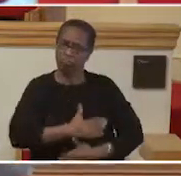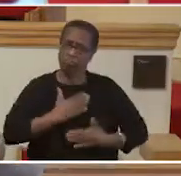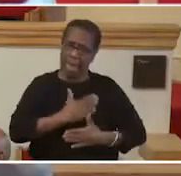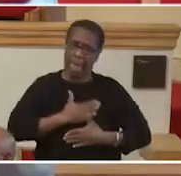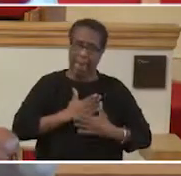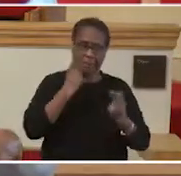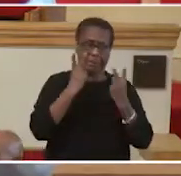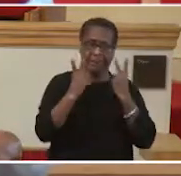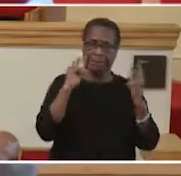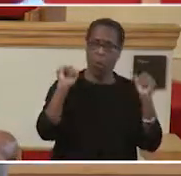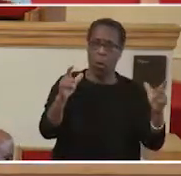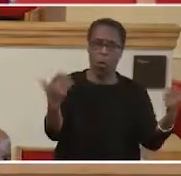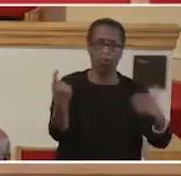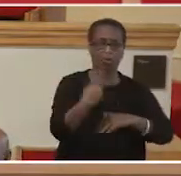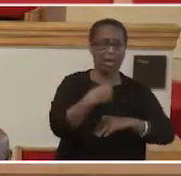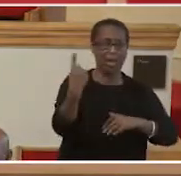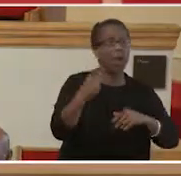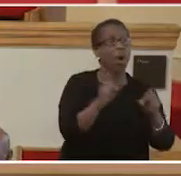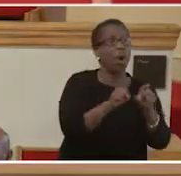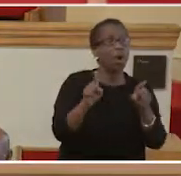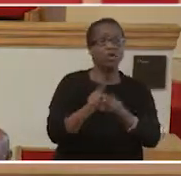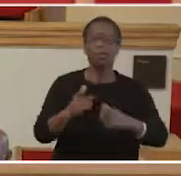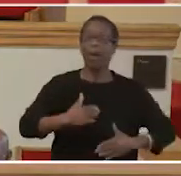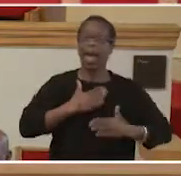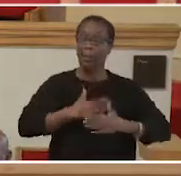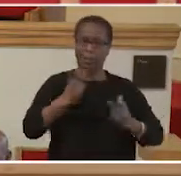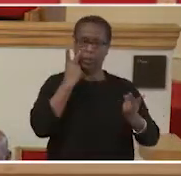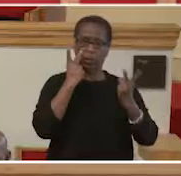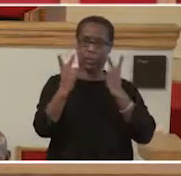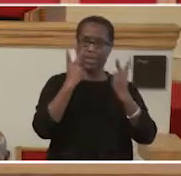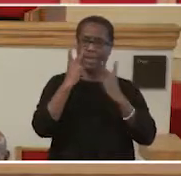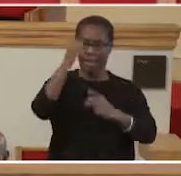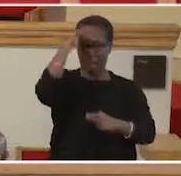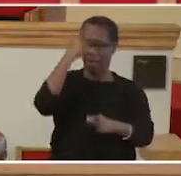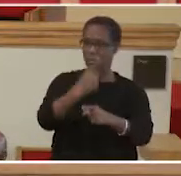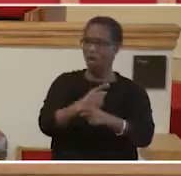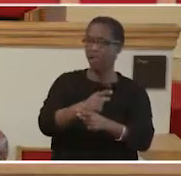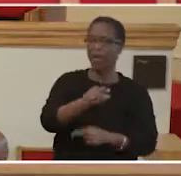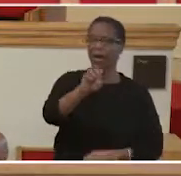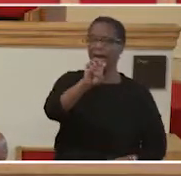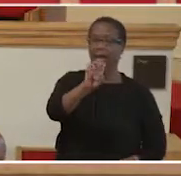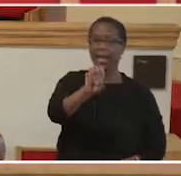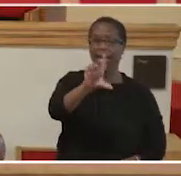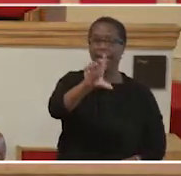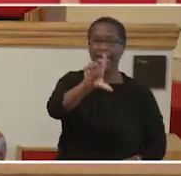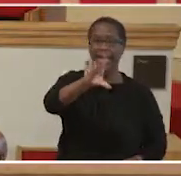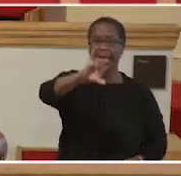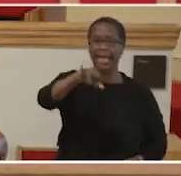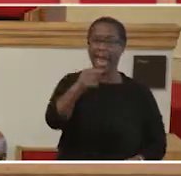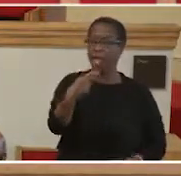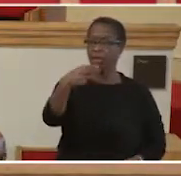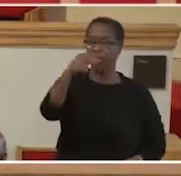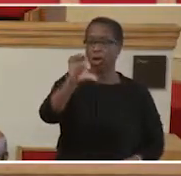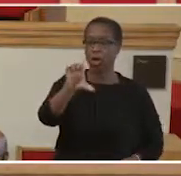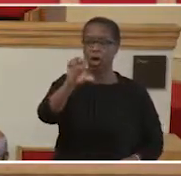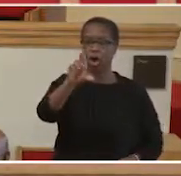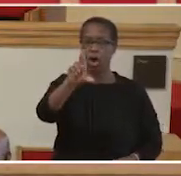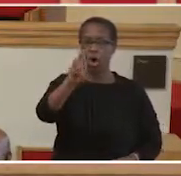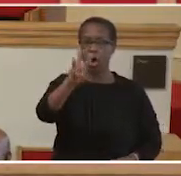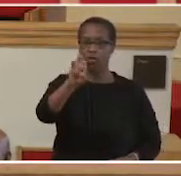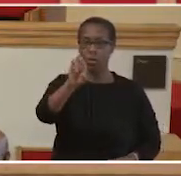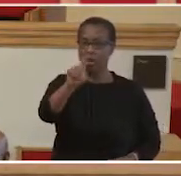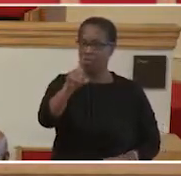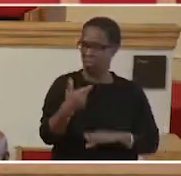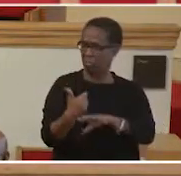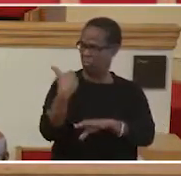of you here today, and we are also delighted to see Brother Elijah Crawford, who went away here